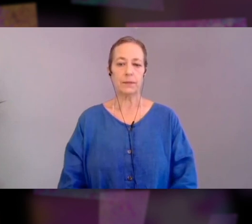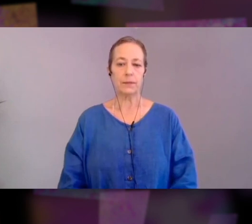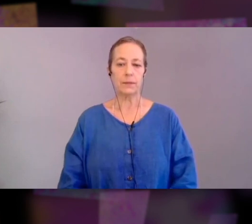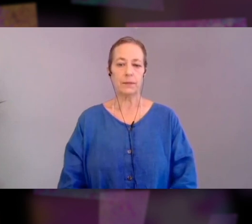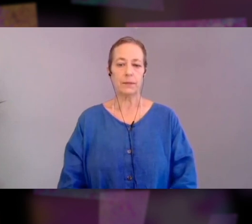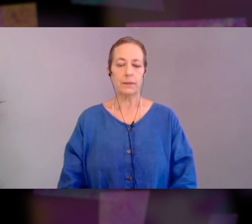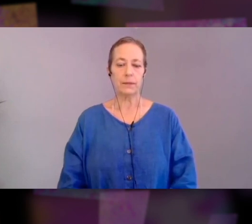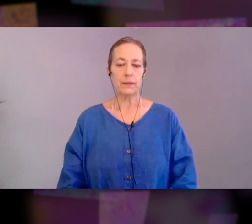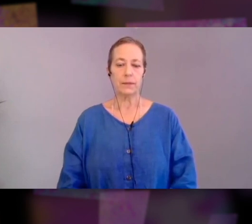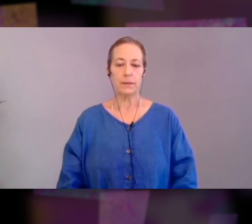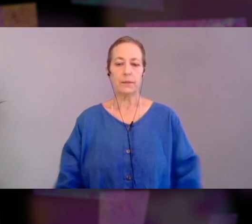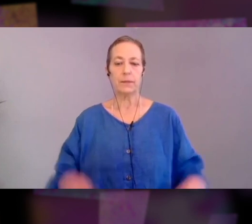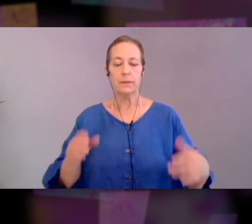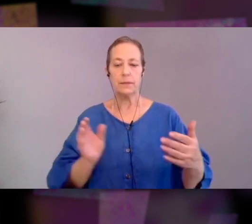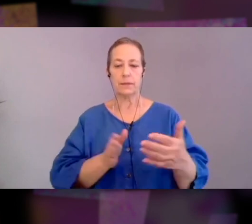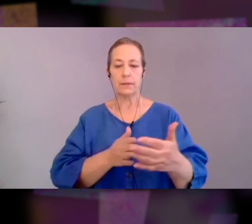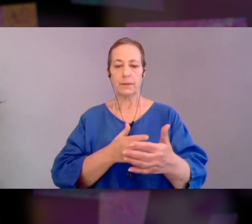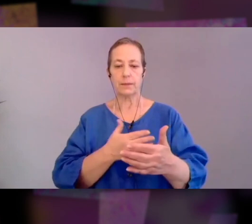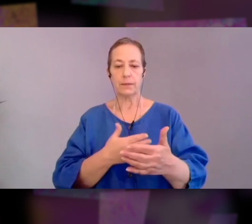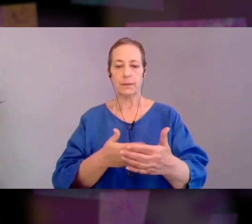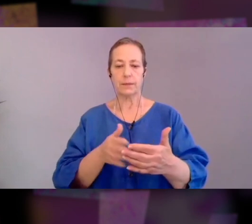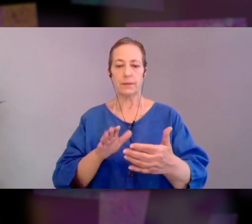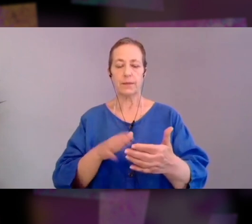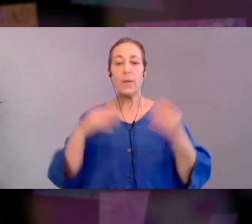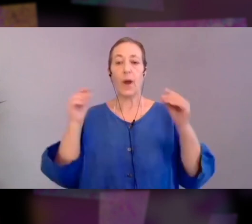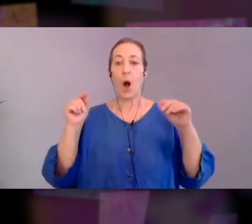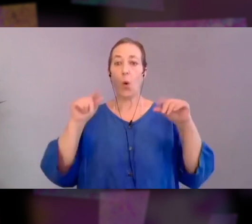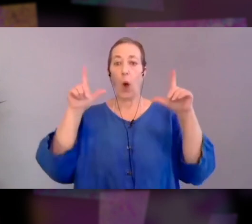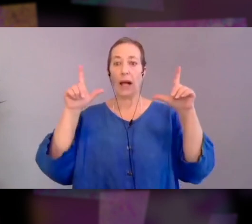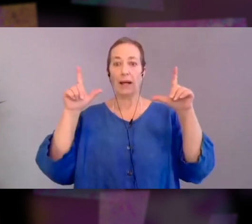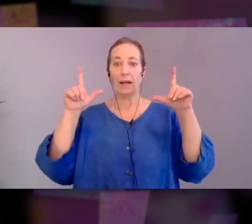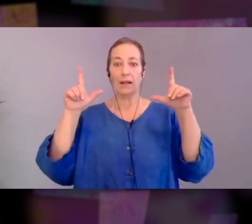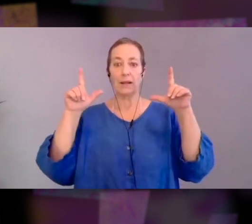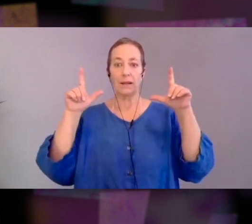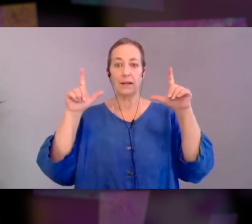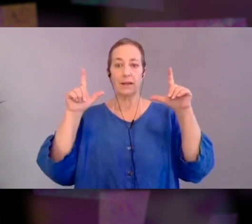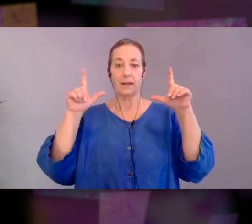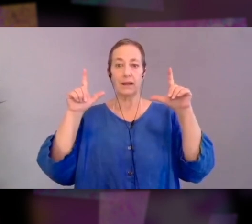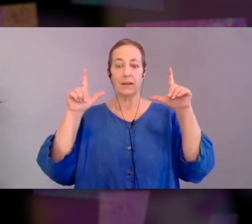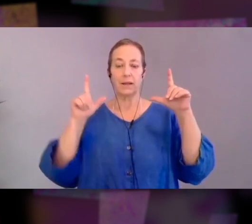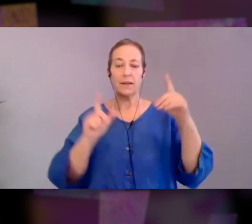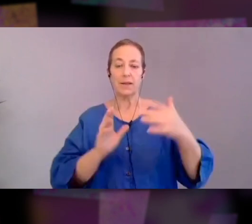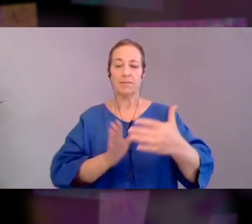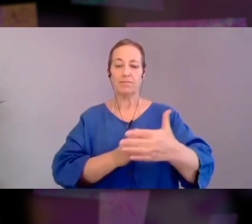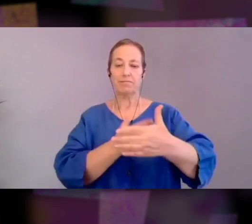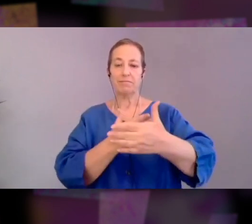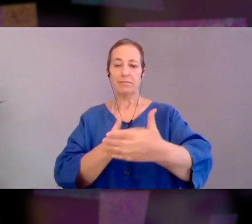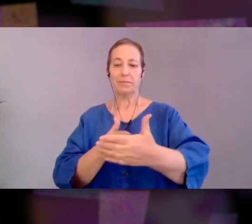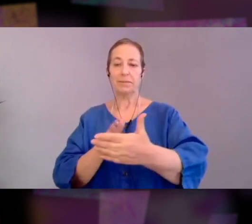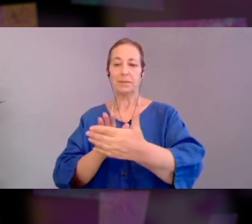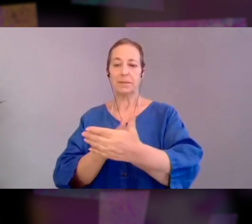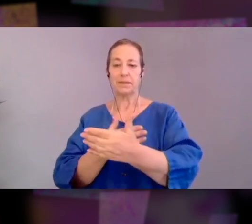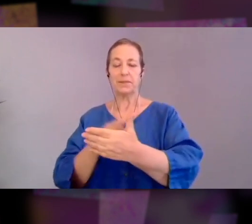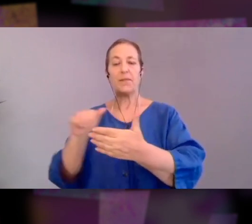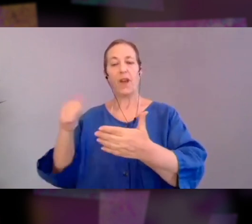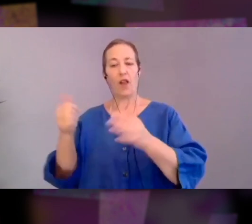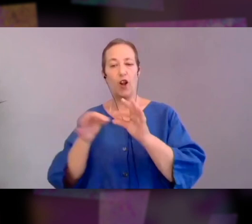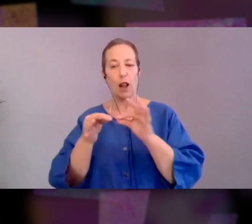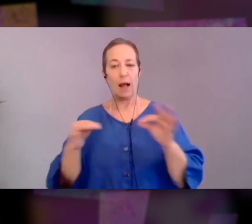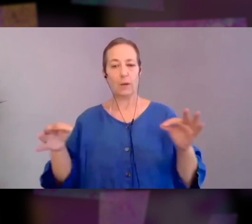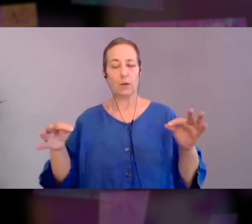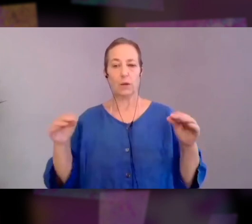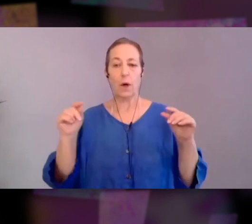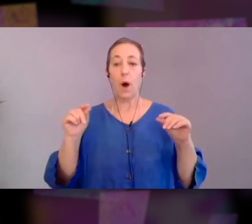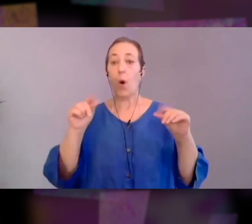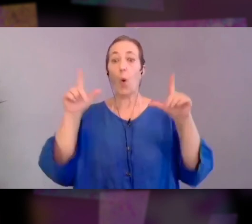Aiala'e, awaken. E ala'e kahiki kue, ala'e kahiki moe.